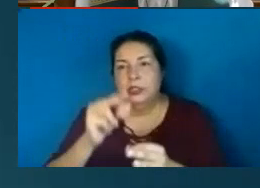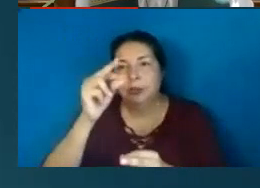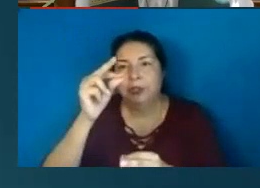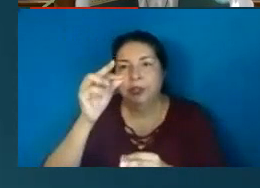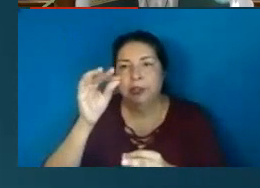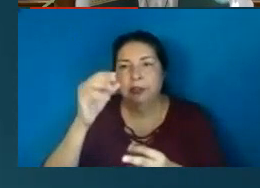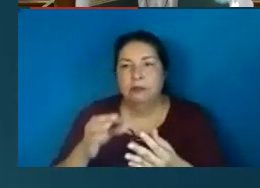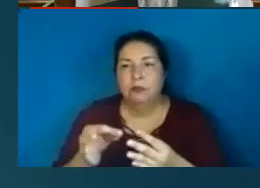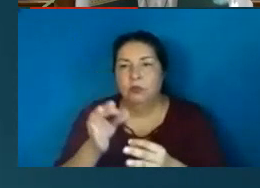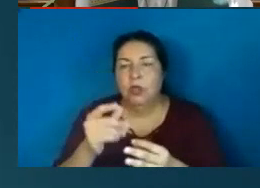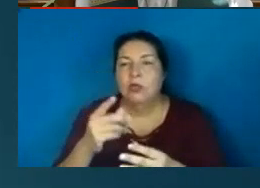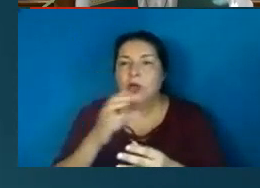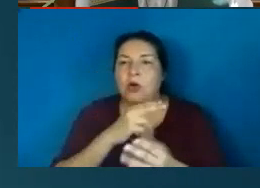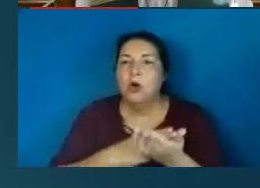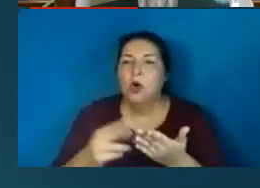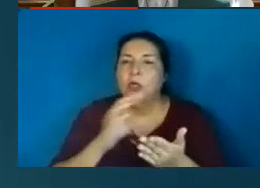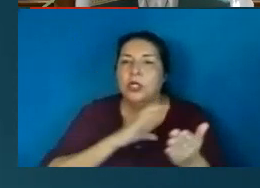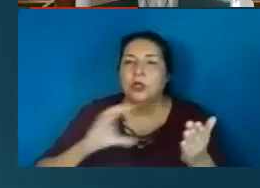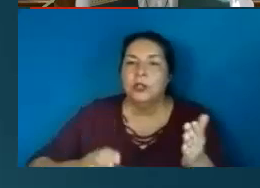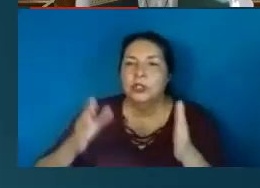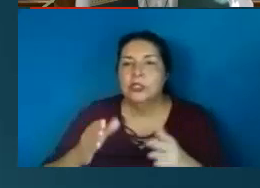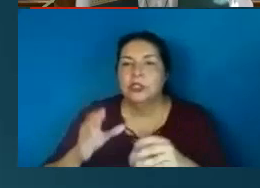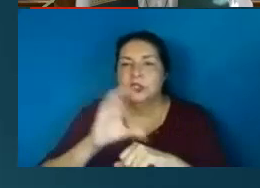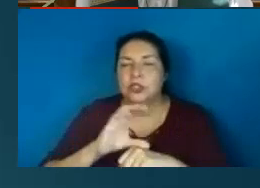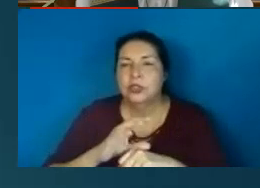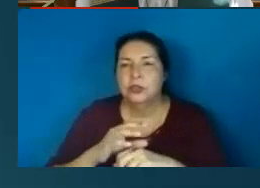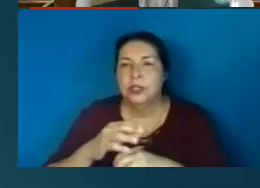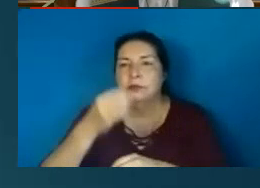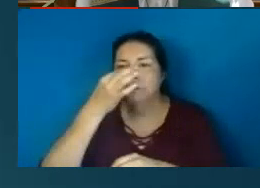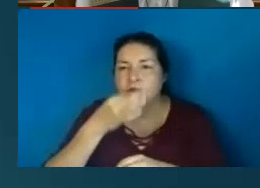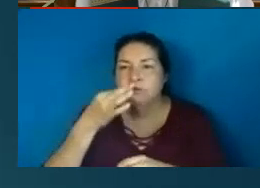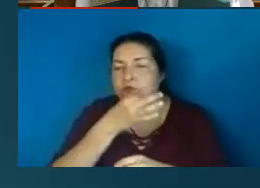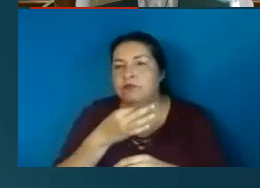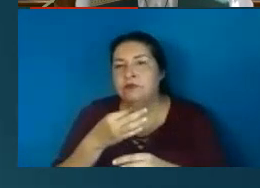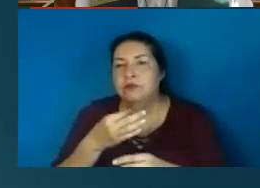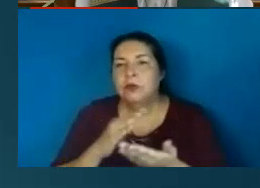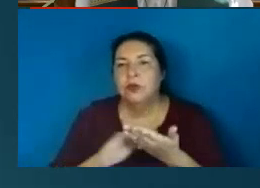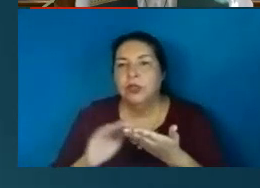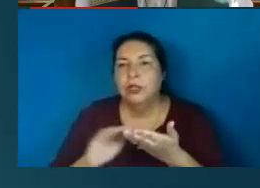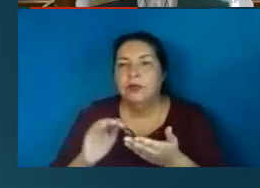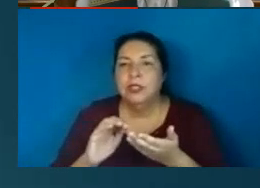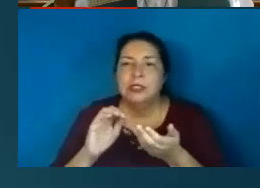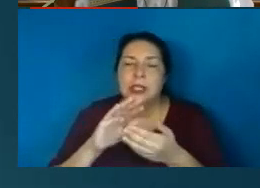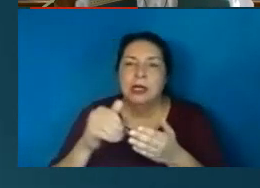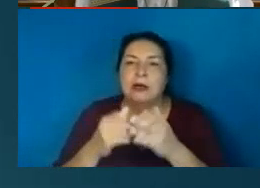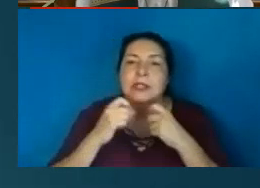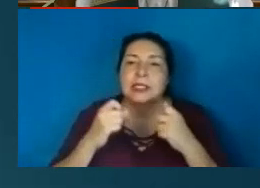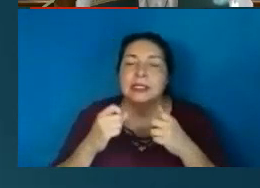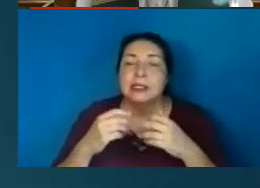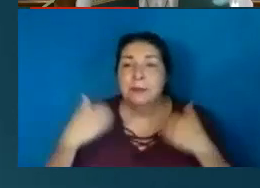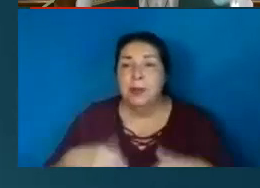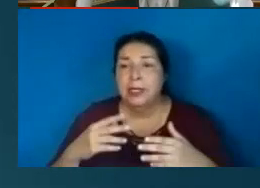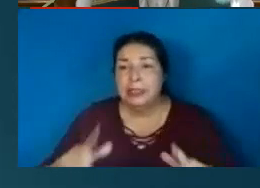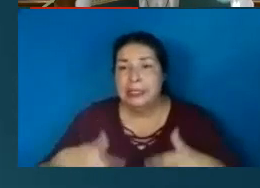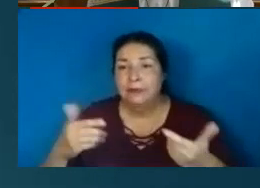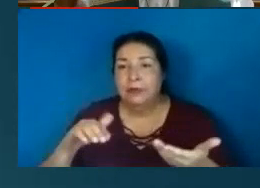the Holy Christian Church, the communion of saints, the forgiveness of sins, the resurrection of the body, and